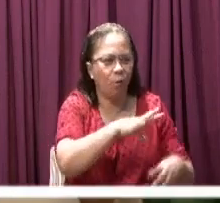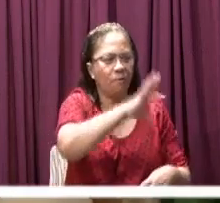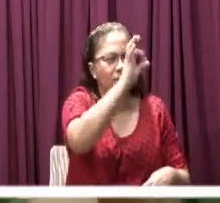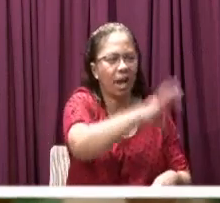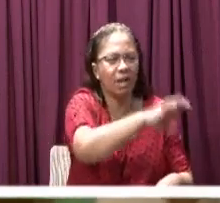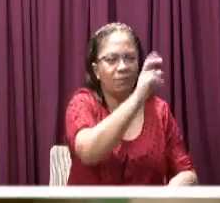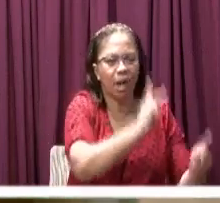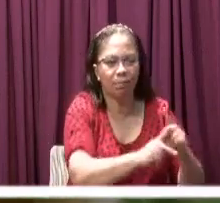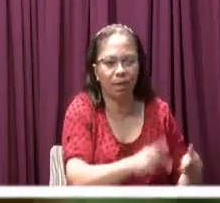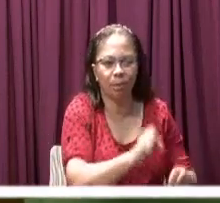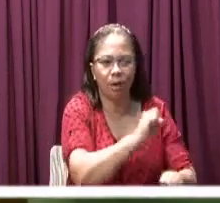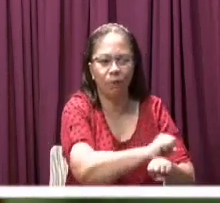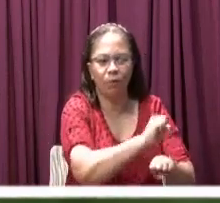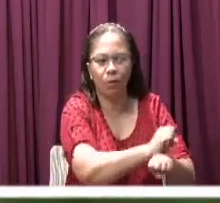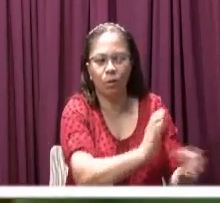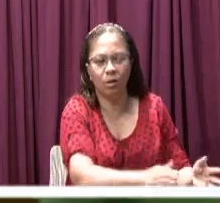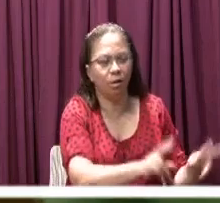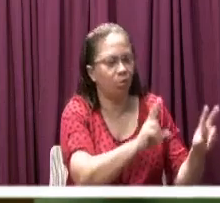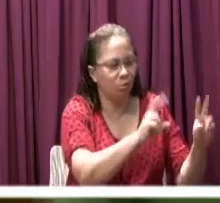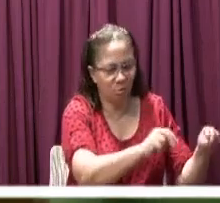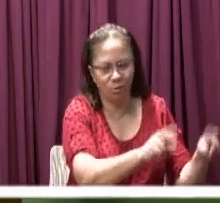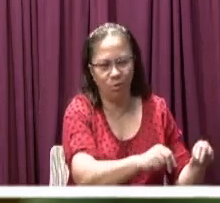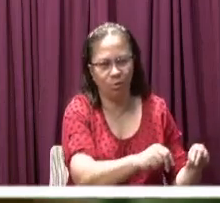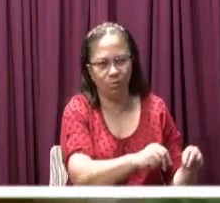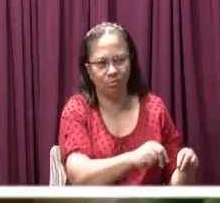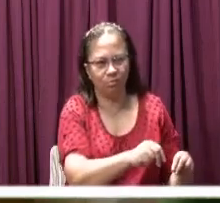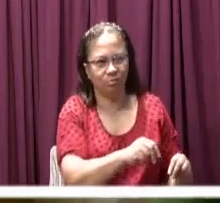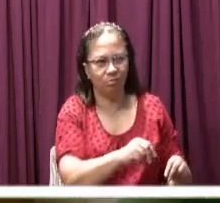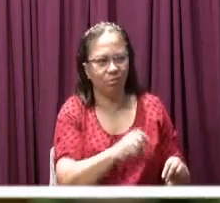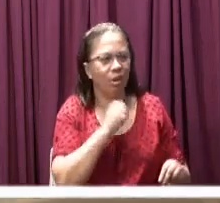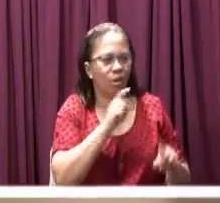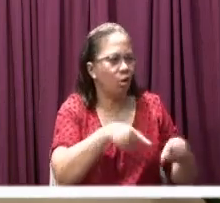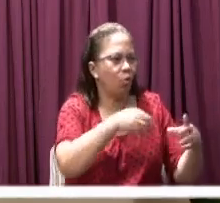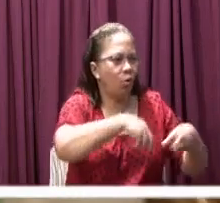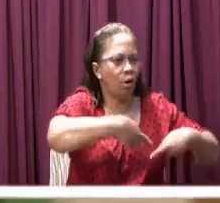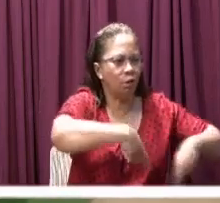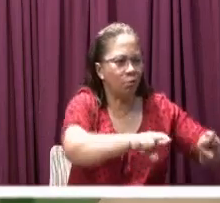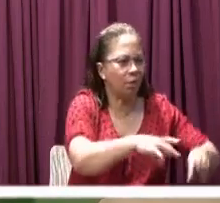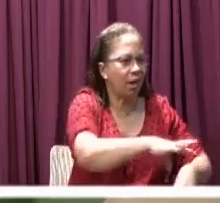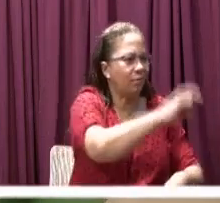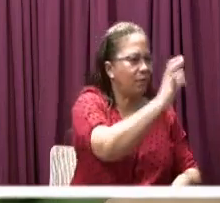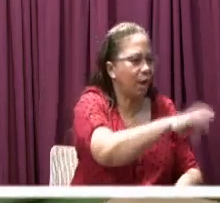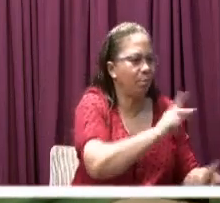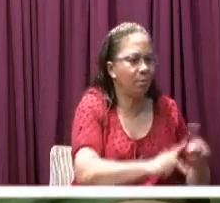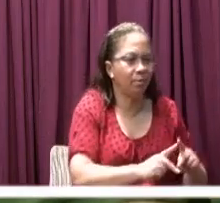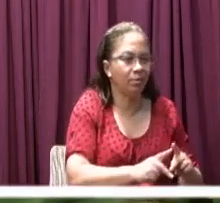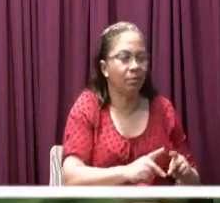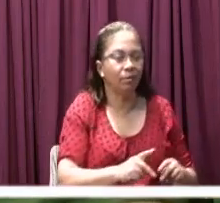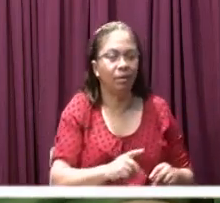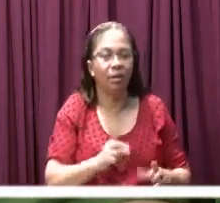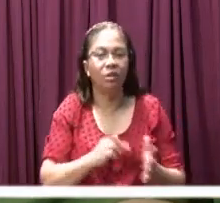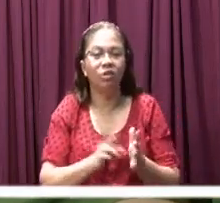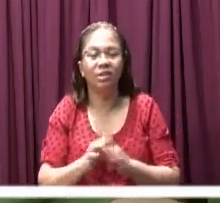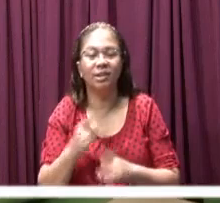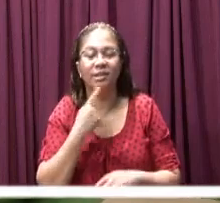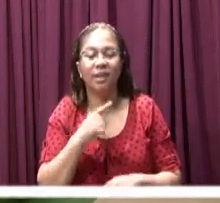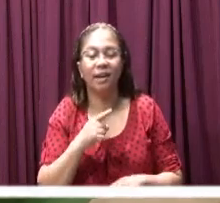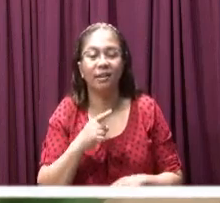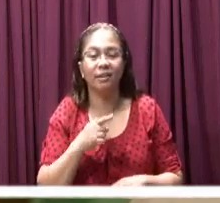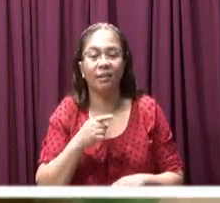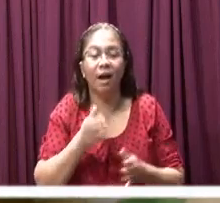laborers. Didn't go and pick up some people on the street and tell them, come and start laboring. He says, do what? Ask